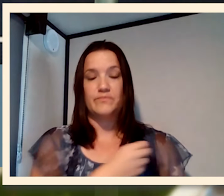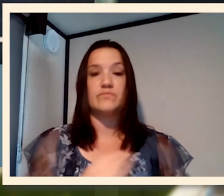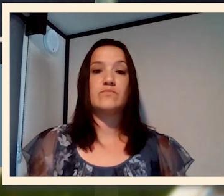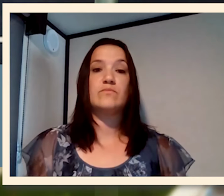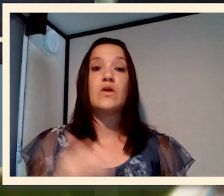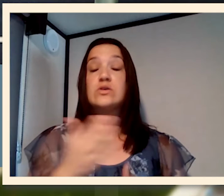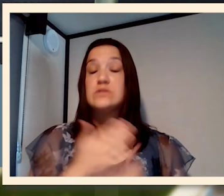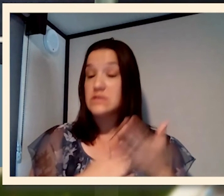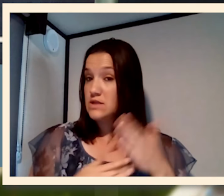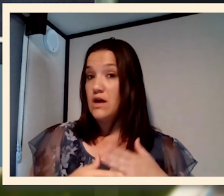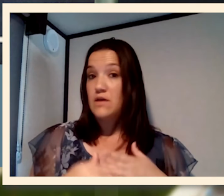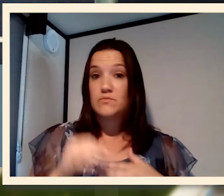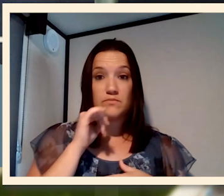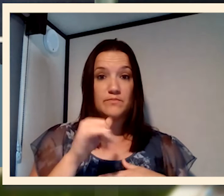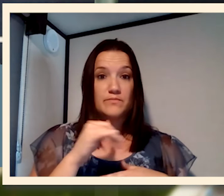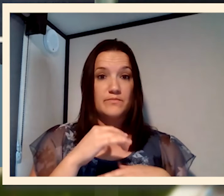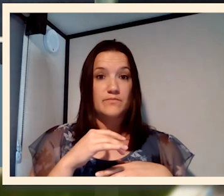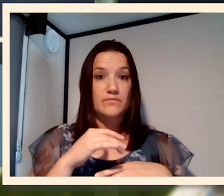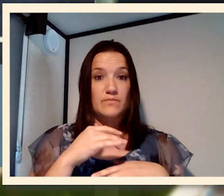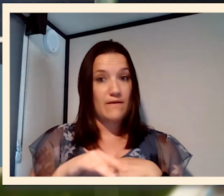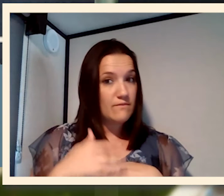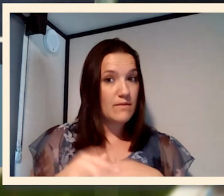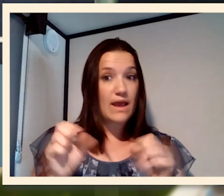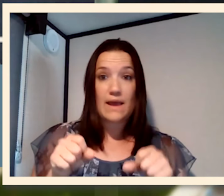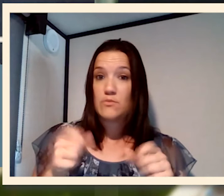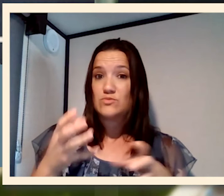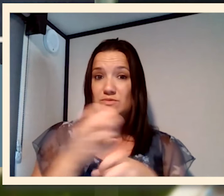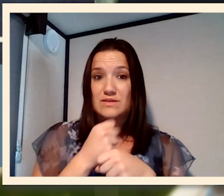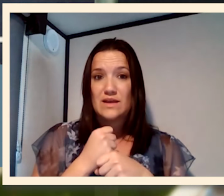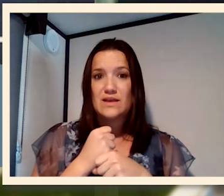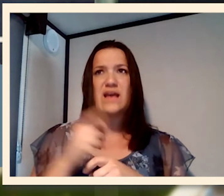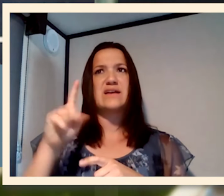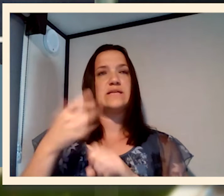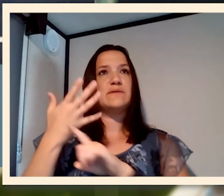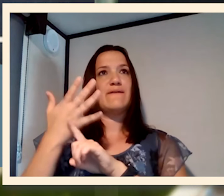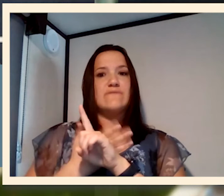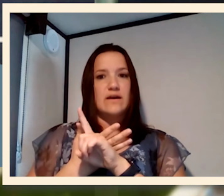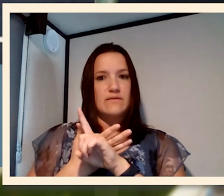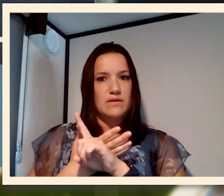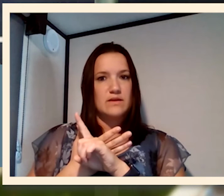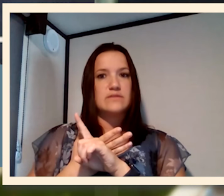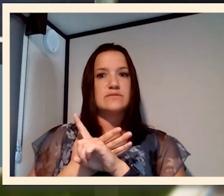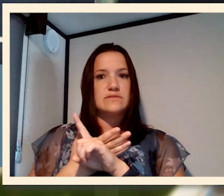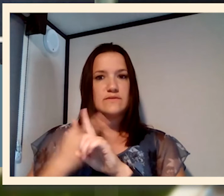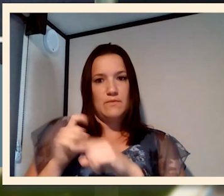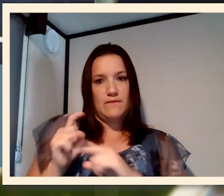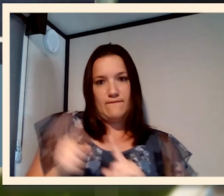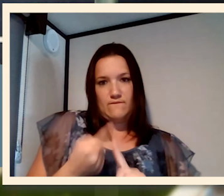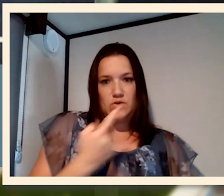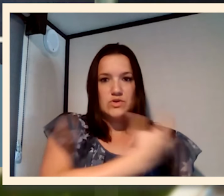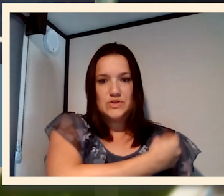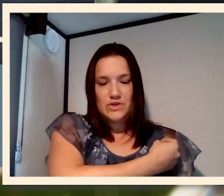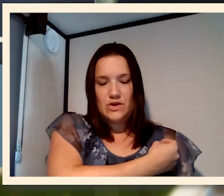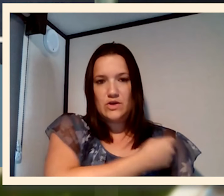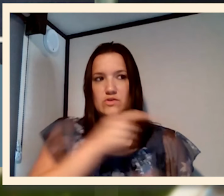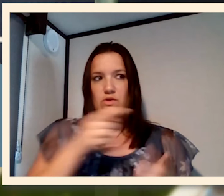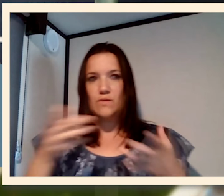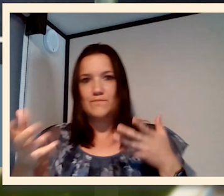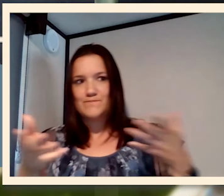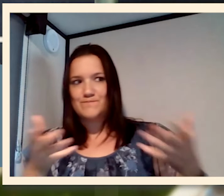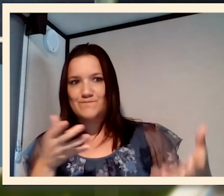employees that aren't yet eligible to receive that initial booster shot because it has to be 5 months out from your